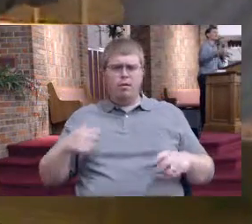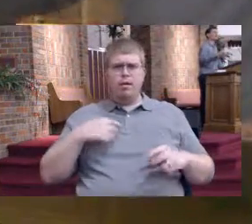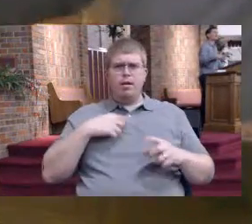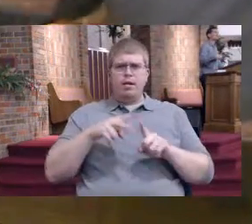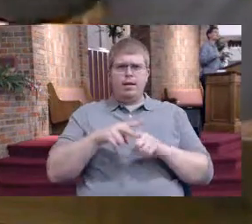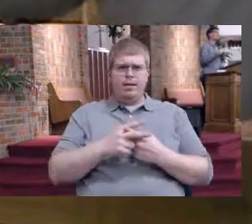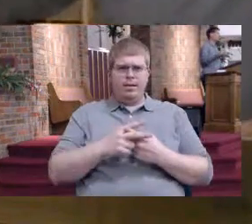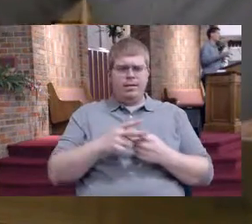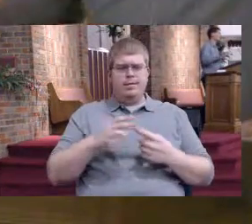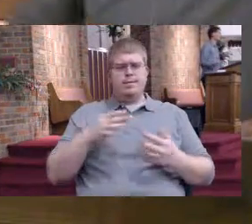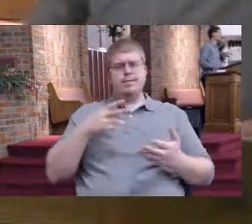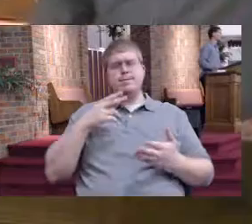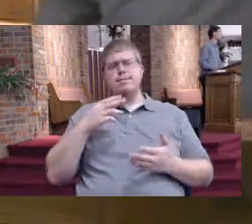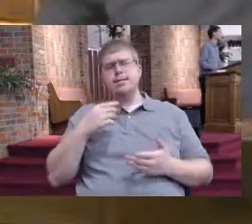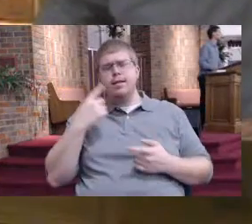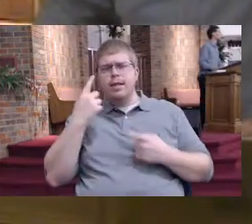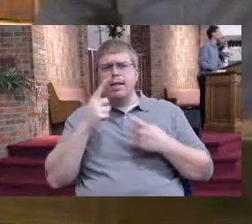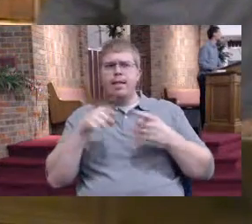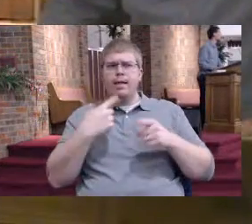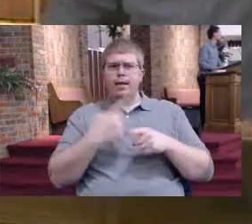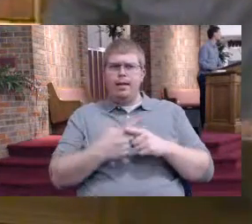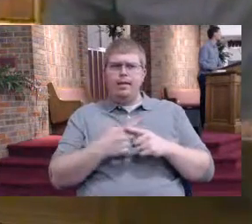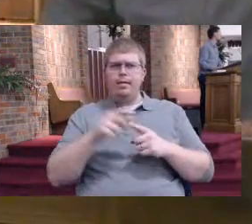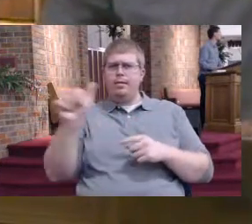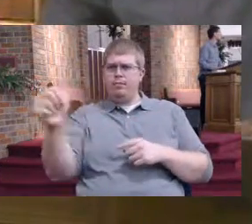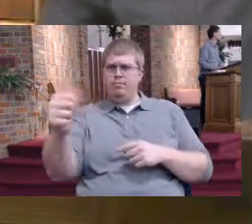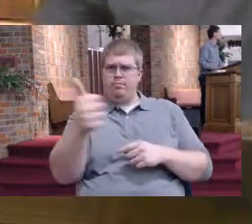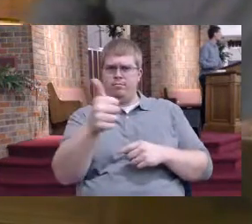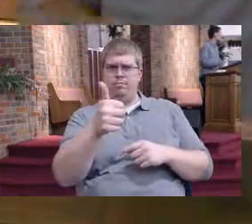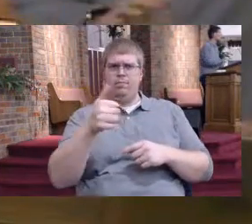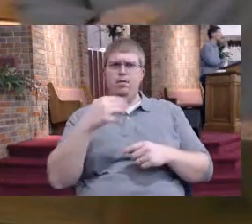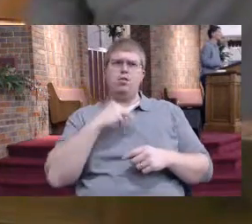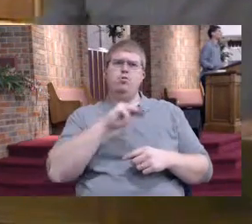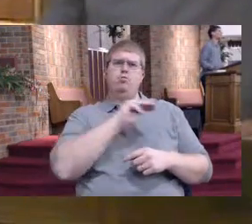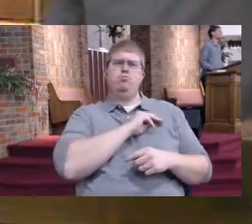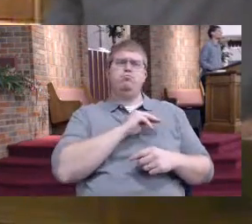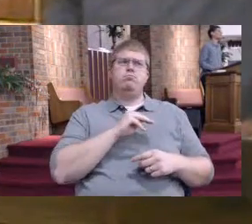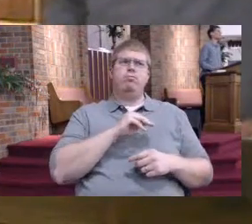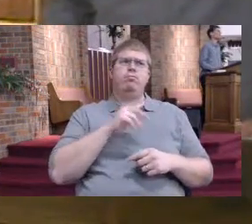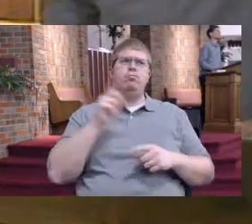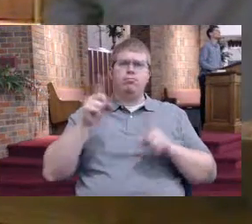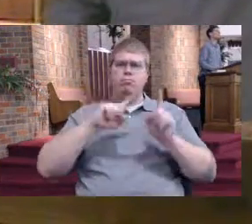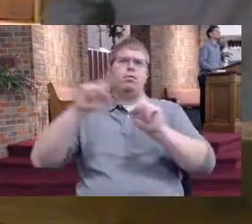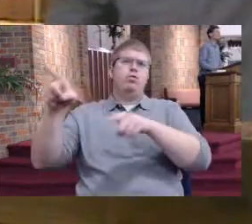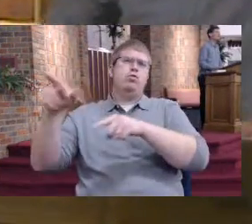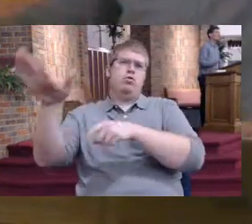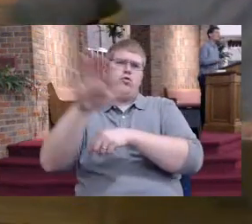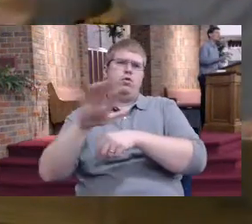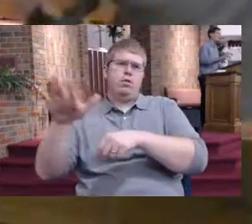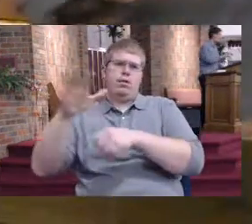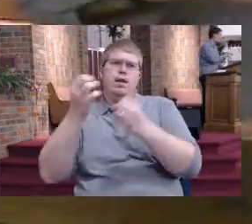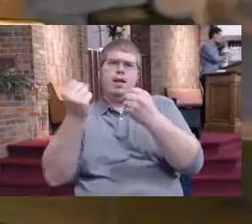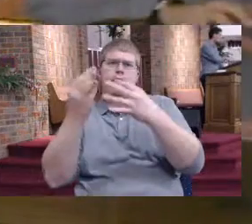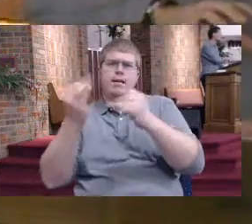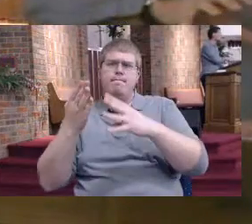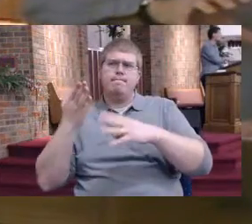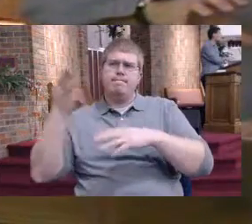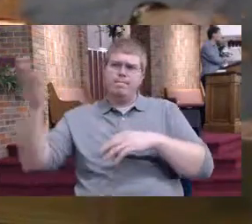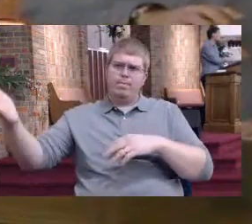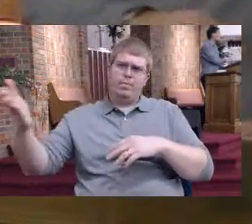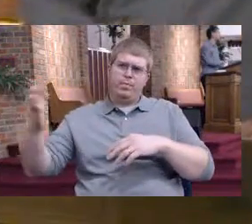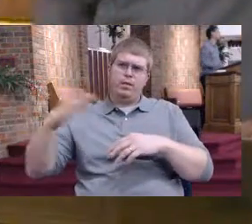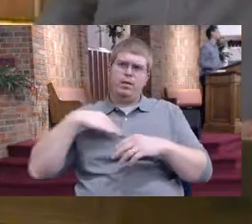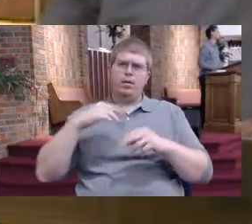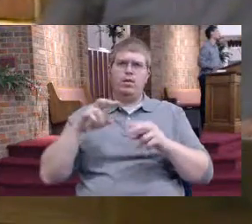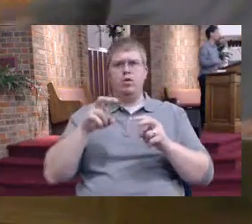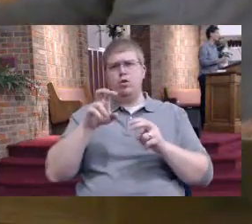the advice and the things that we heard from former missionaries who had done work in East Africa. And many of them had done survey